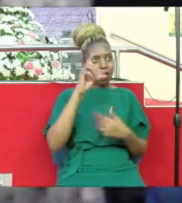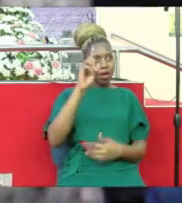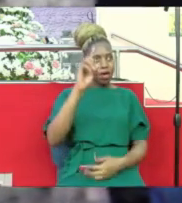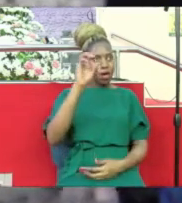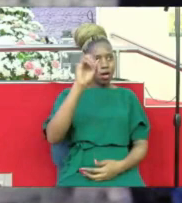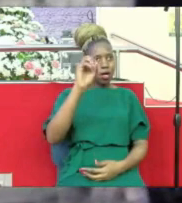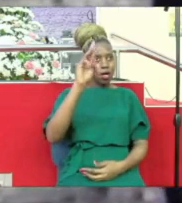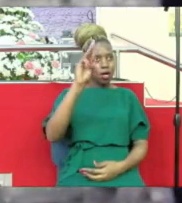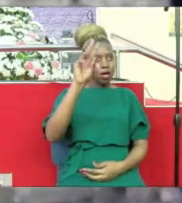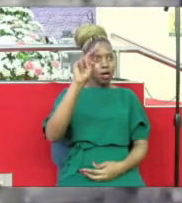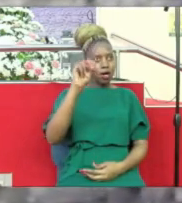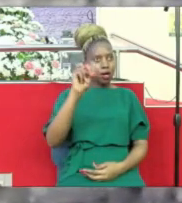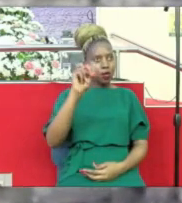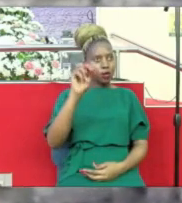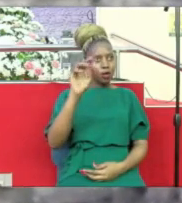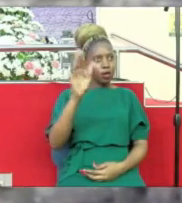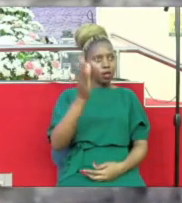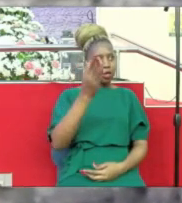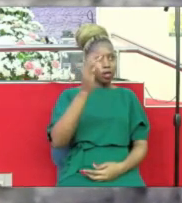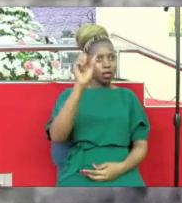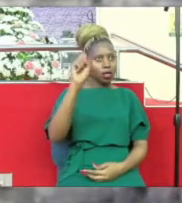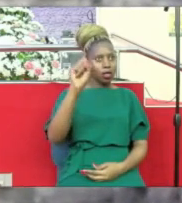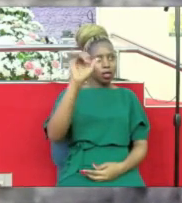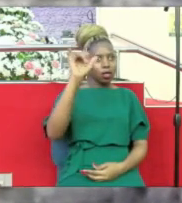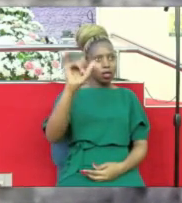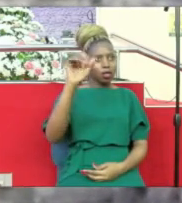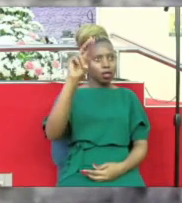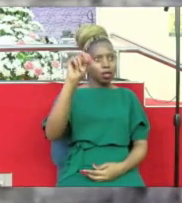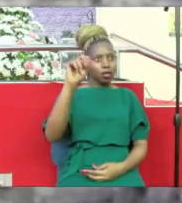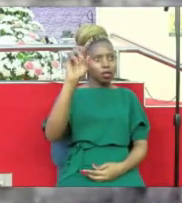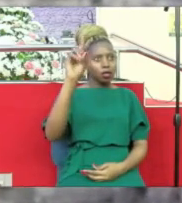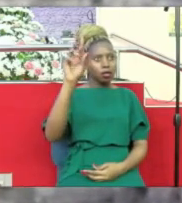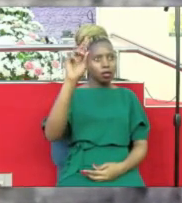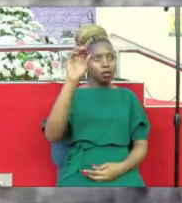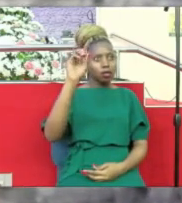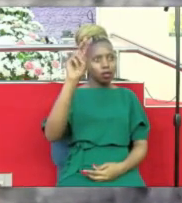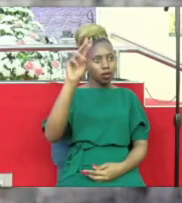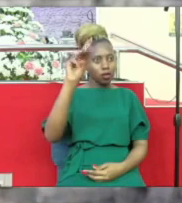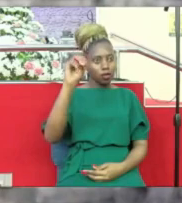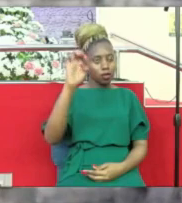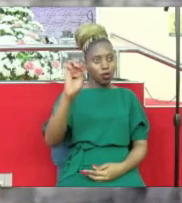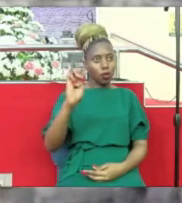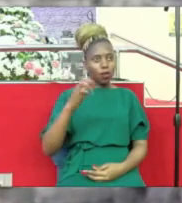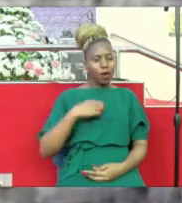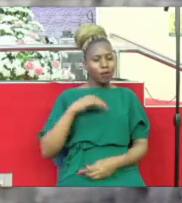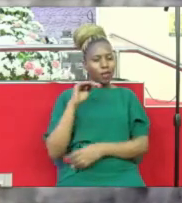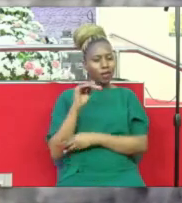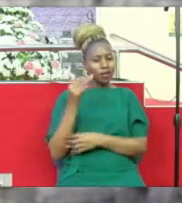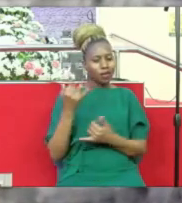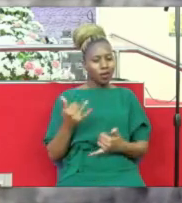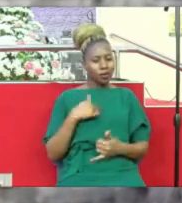stunned. Because what do I do? Kwa sababu nitende nini? Nifanye nini? She then said,